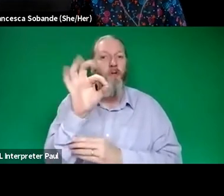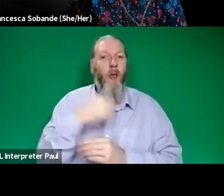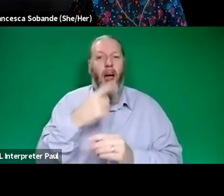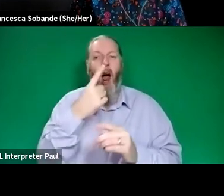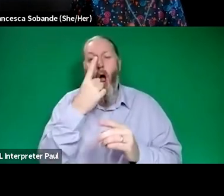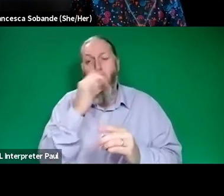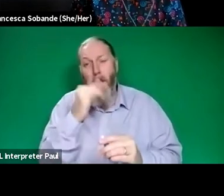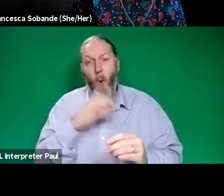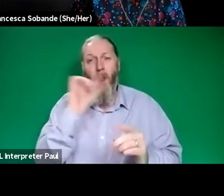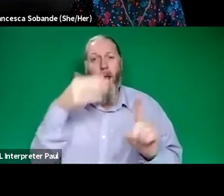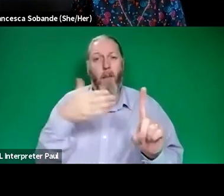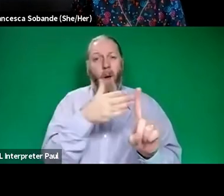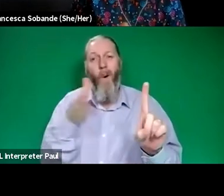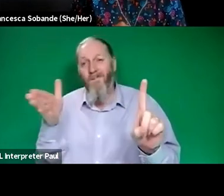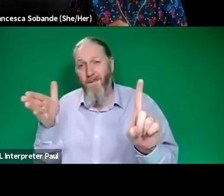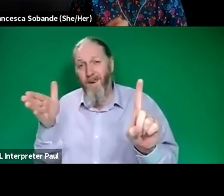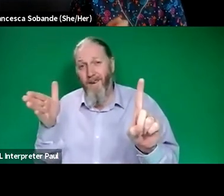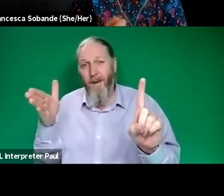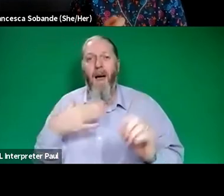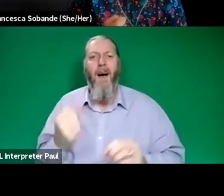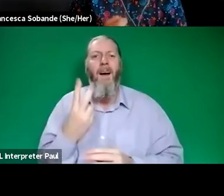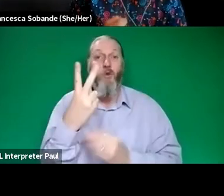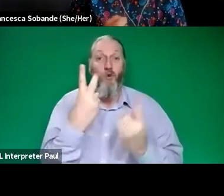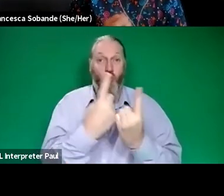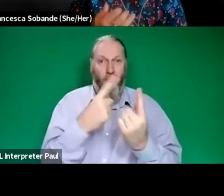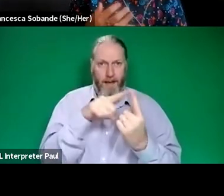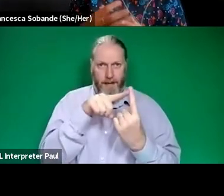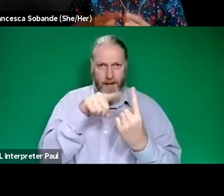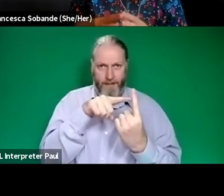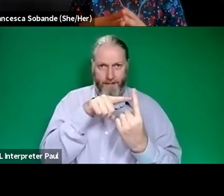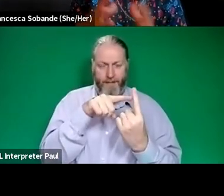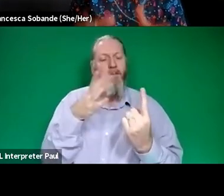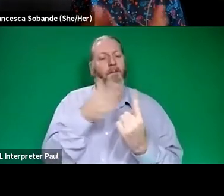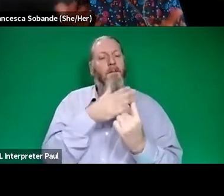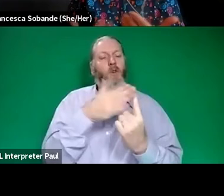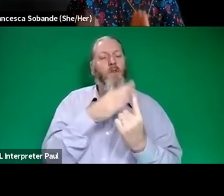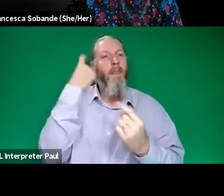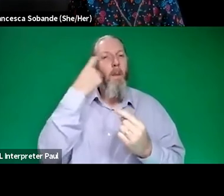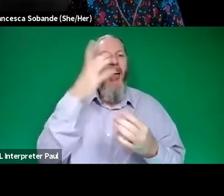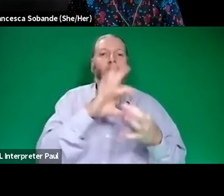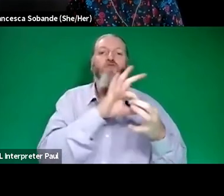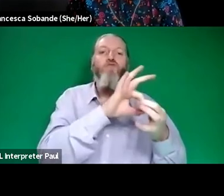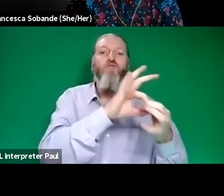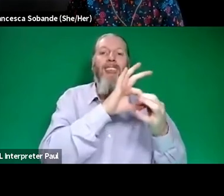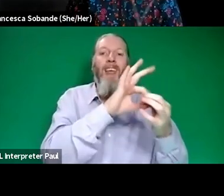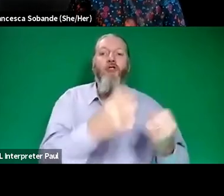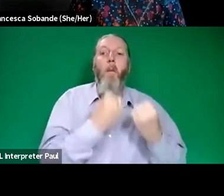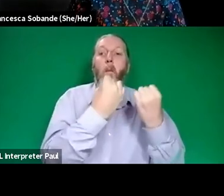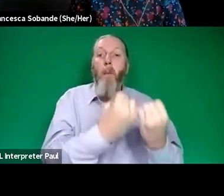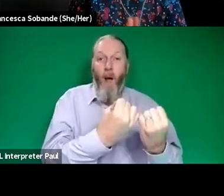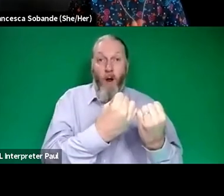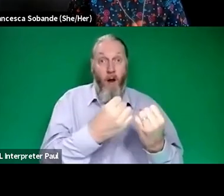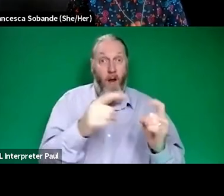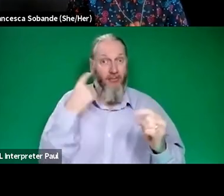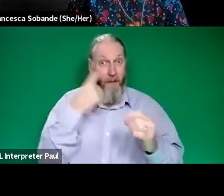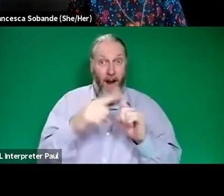two things that come to mind. One was thinking about relational power as part of how people have experienced the pandemic